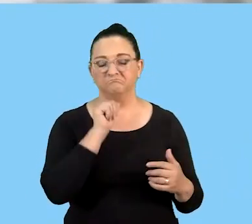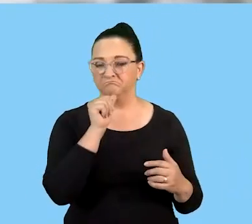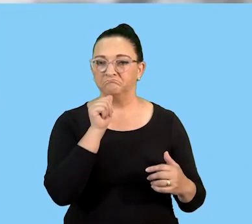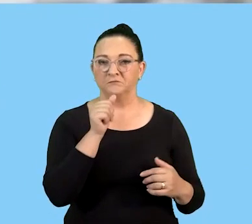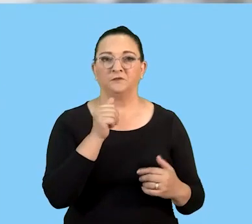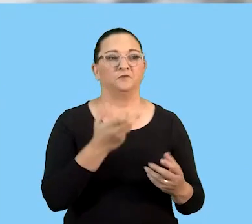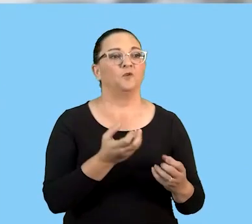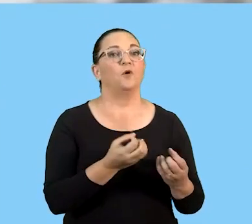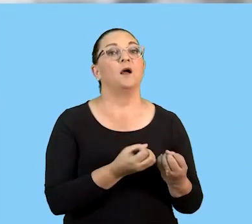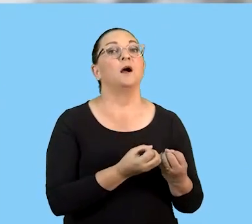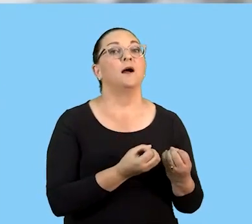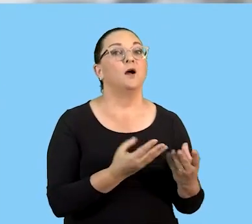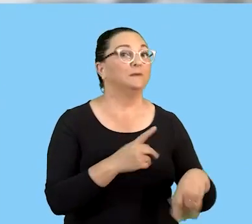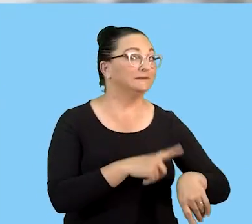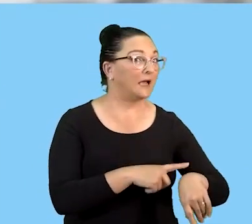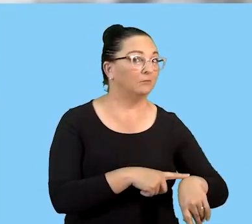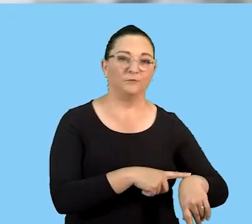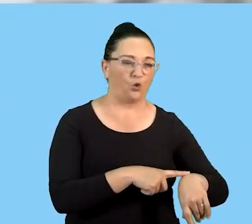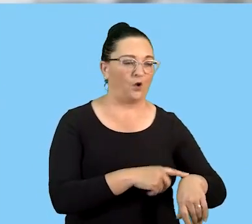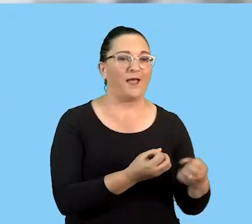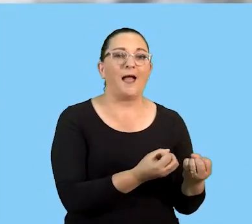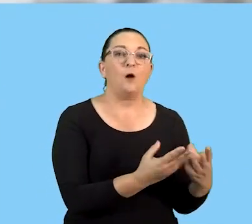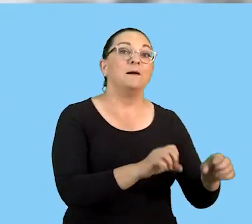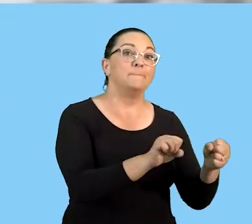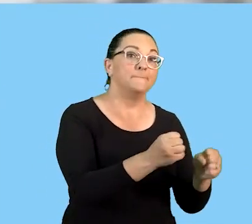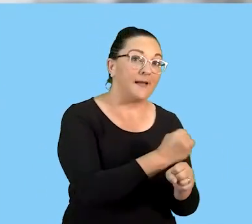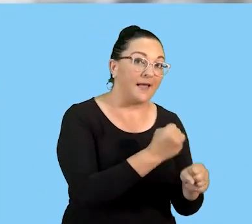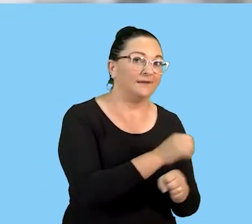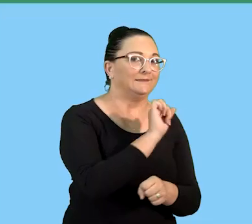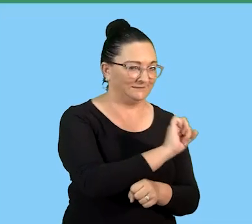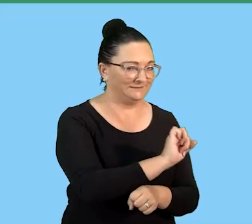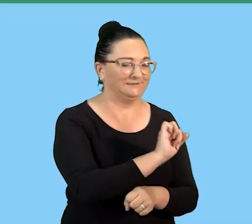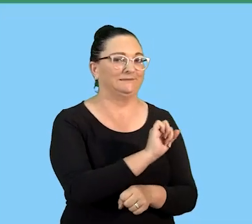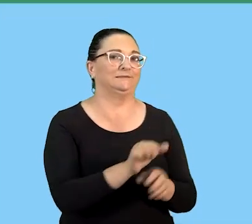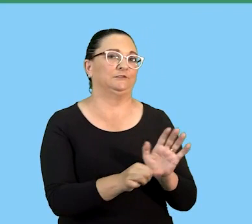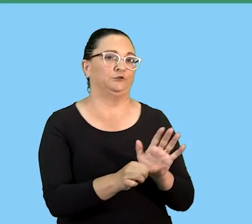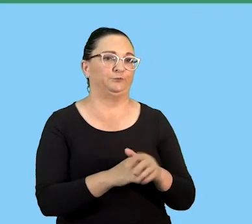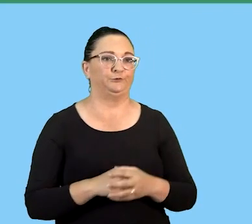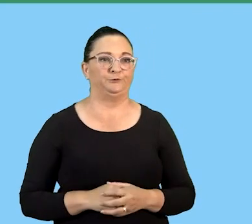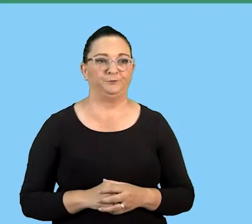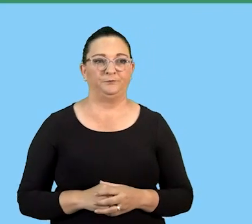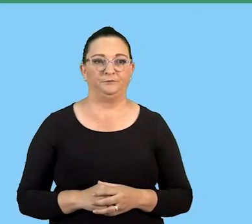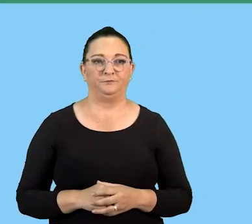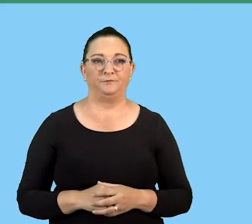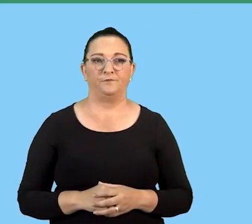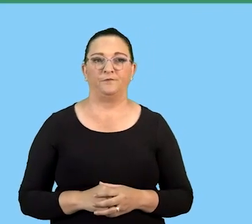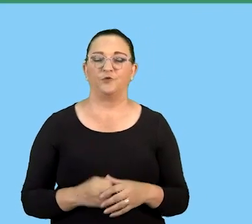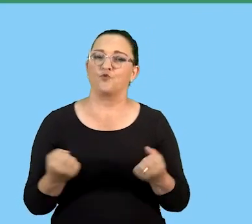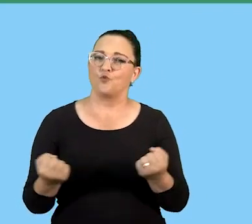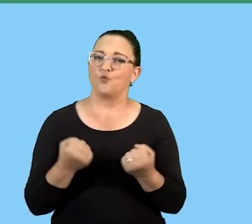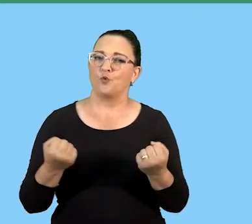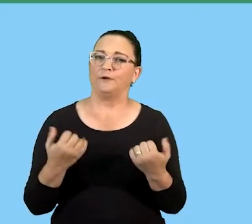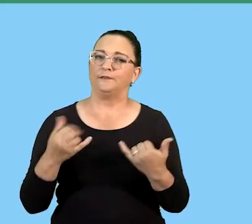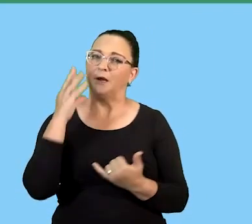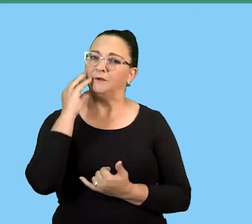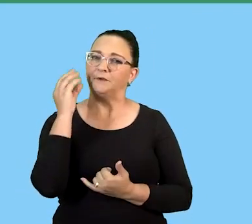the amount of items that you have made. Whereas with time related, we are looking at workers with